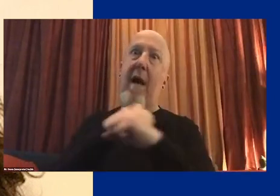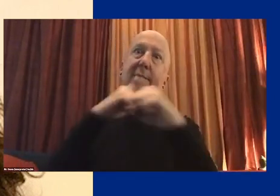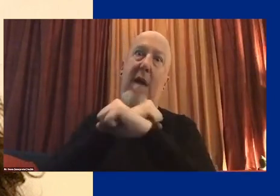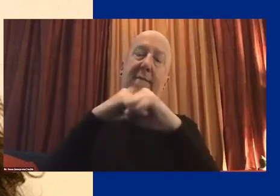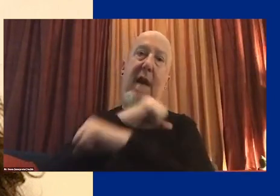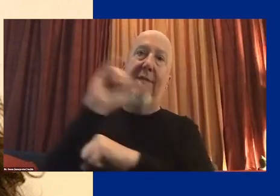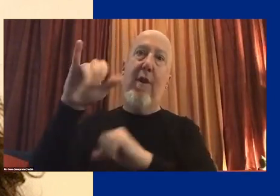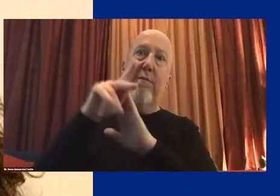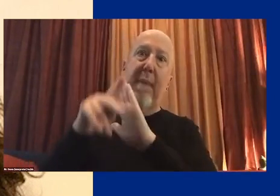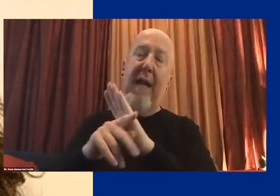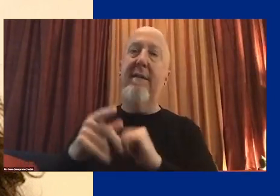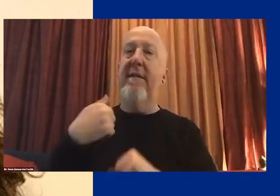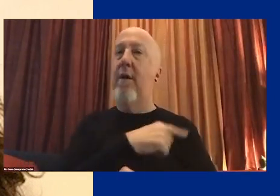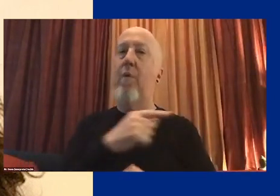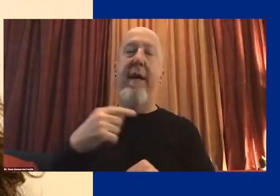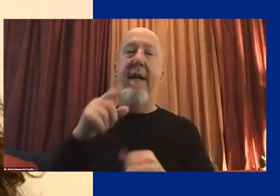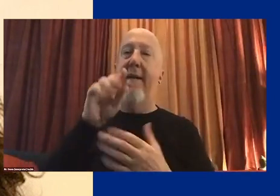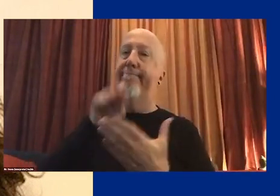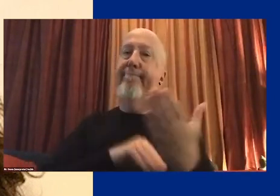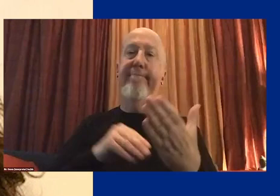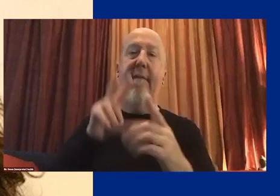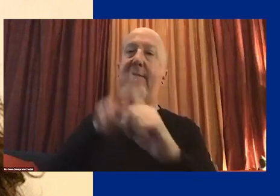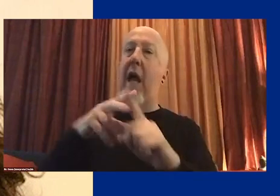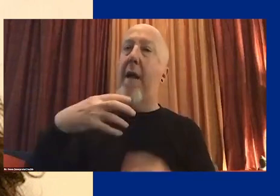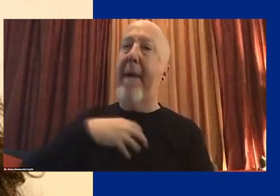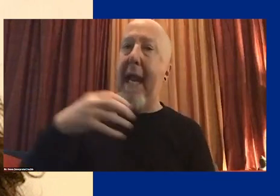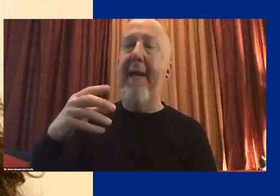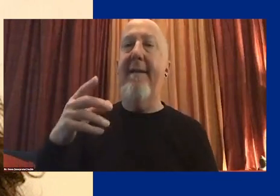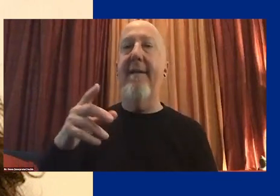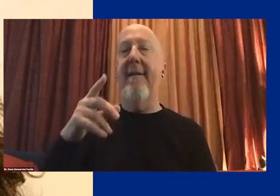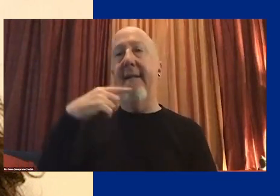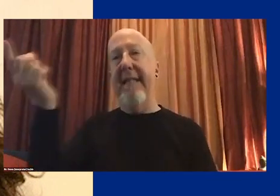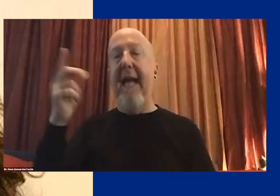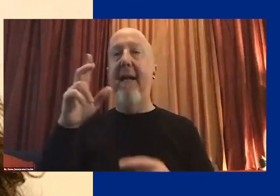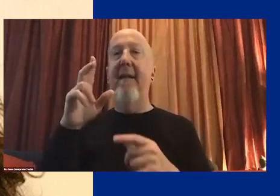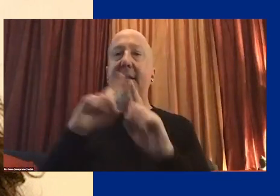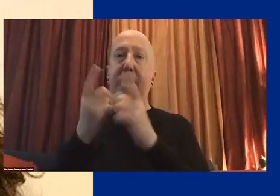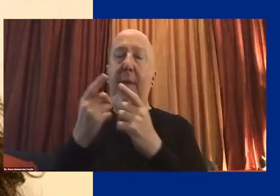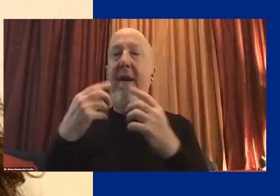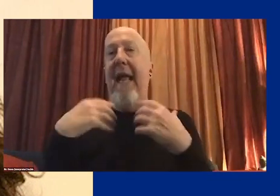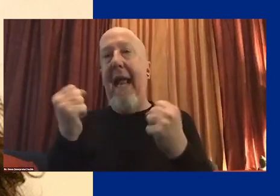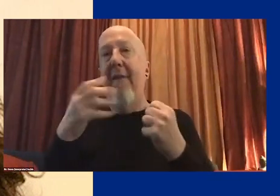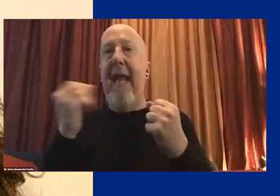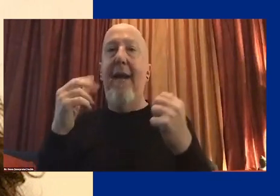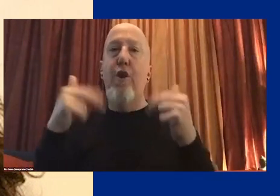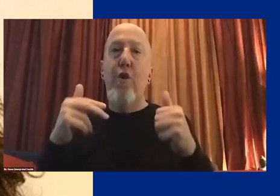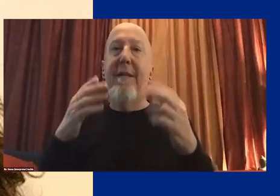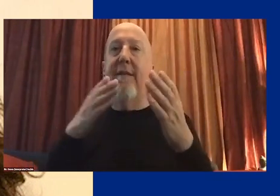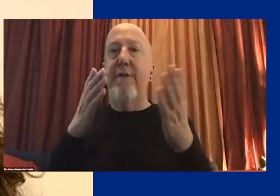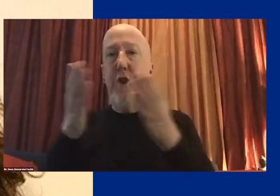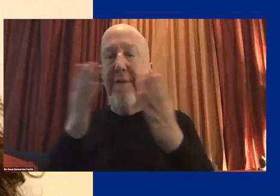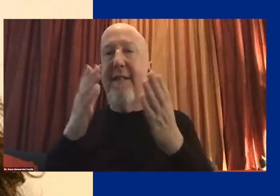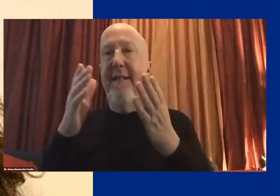filing complaints with the Federal Department of Health and Human Services. They're the Office of Civil Rights for